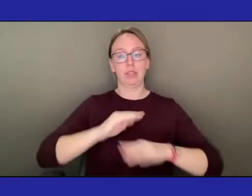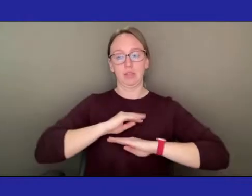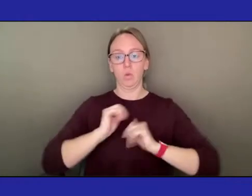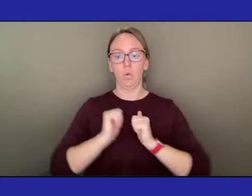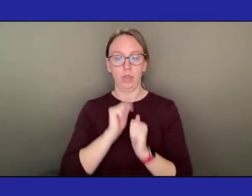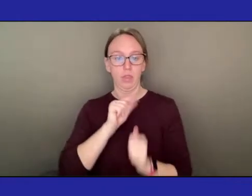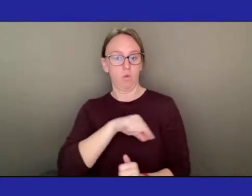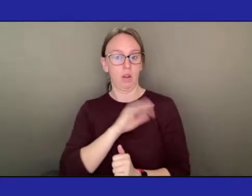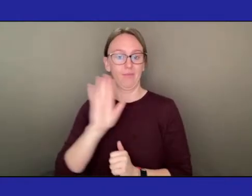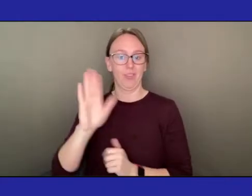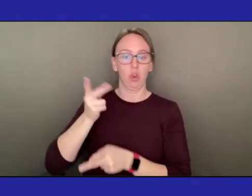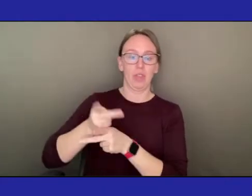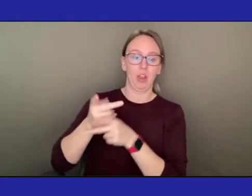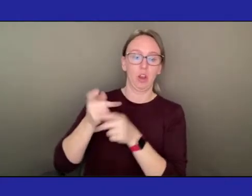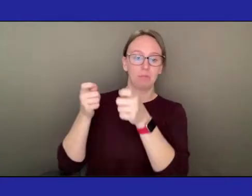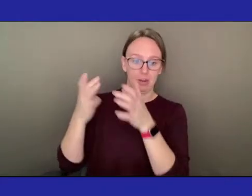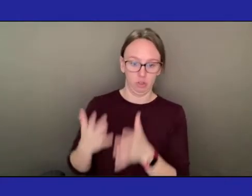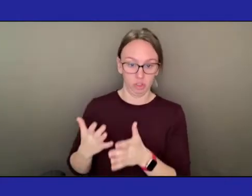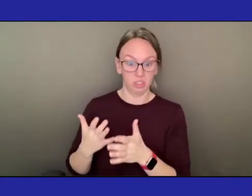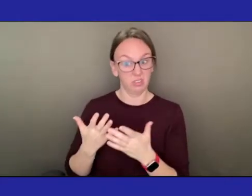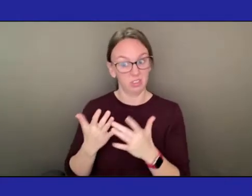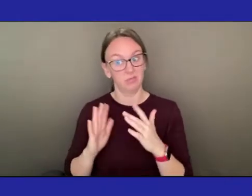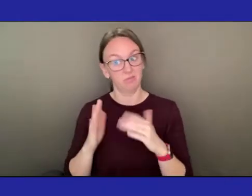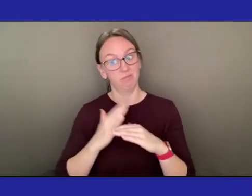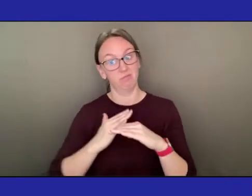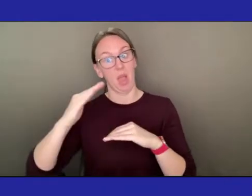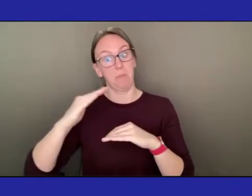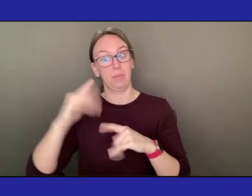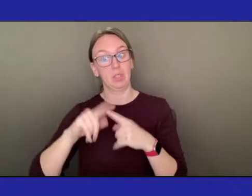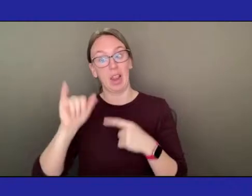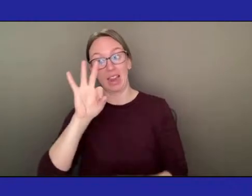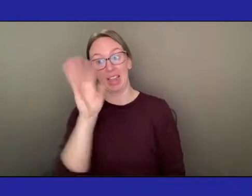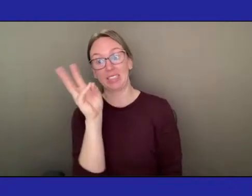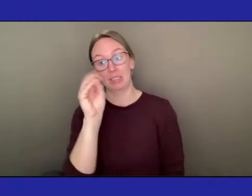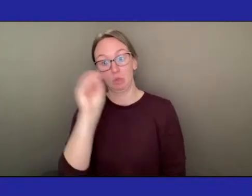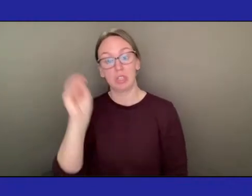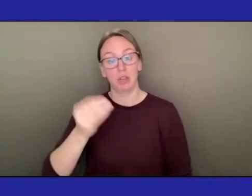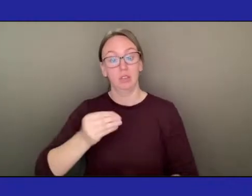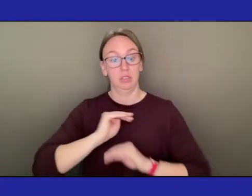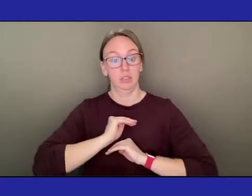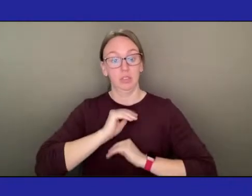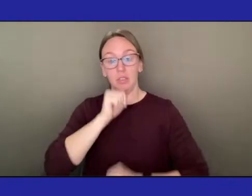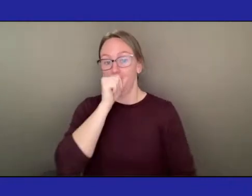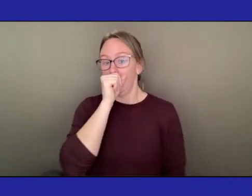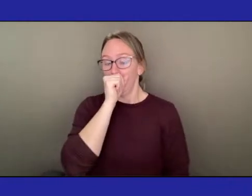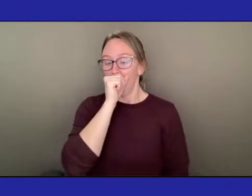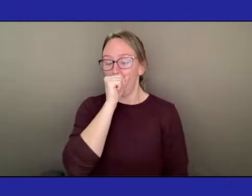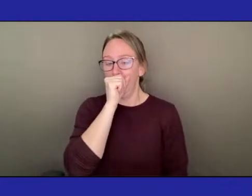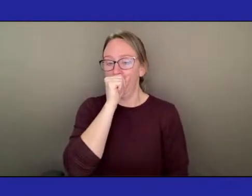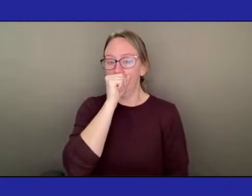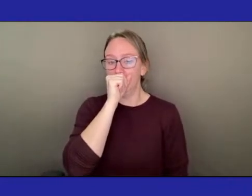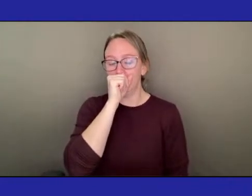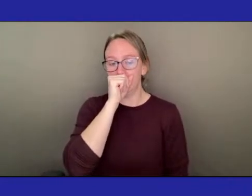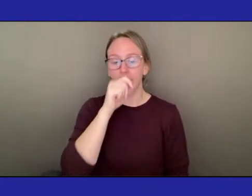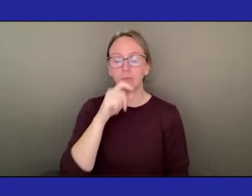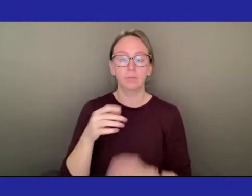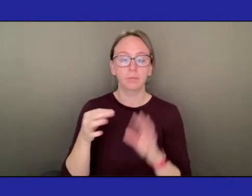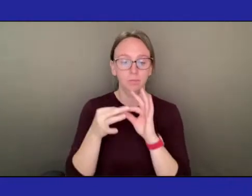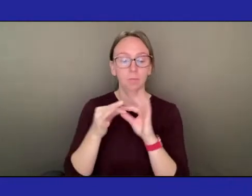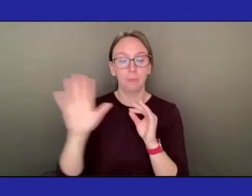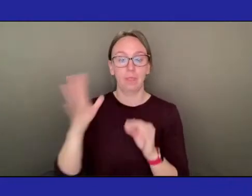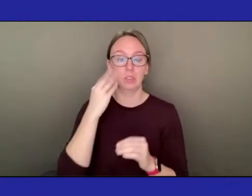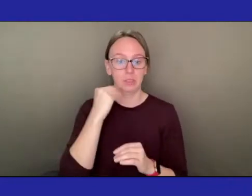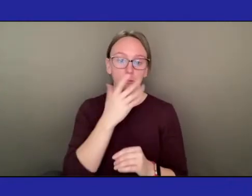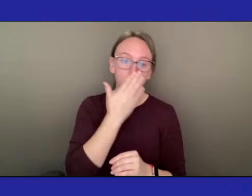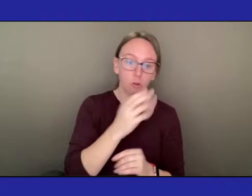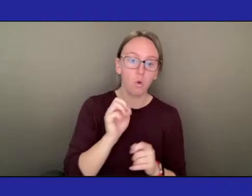managers, upwards of 96%. Rated their experience as good or excellent. And these people